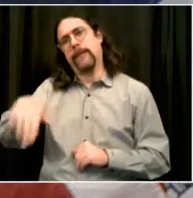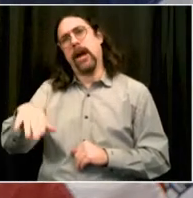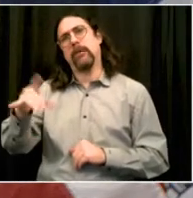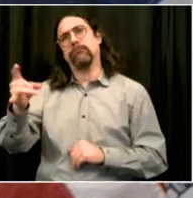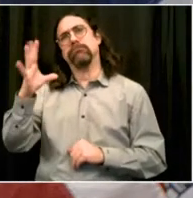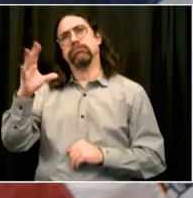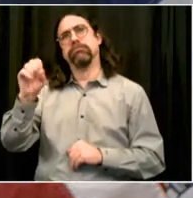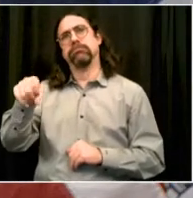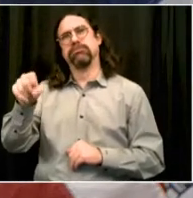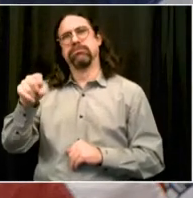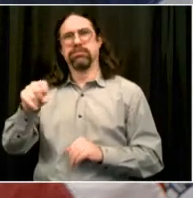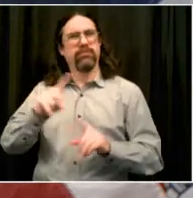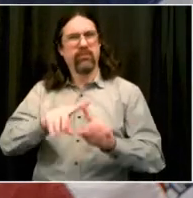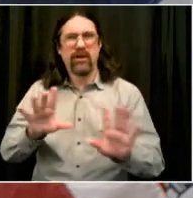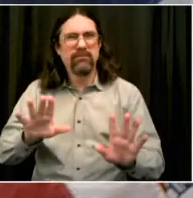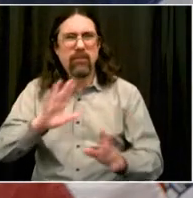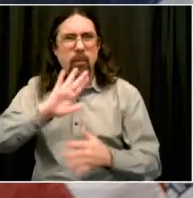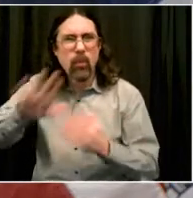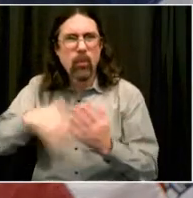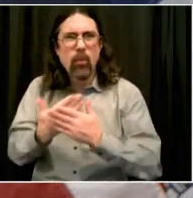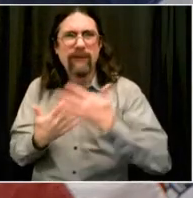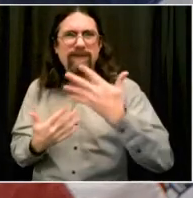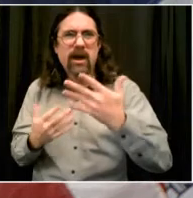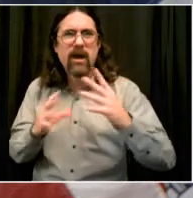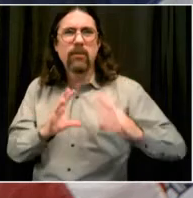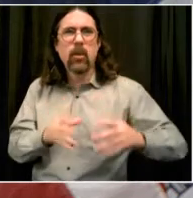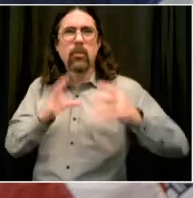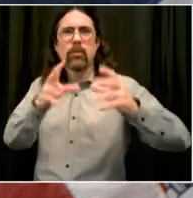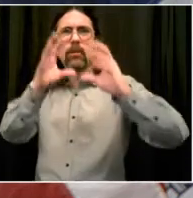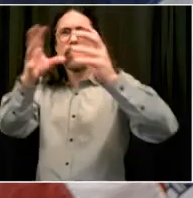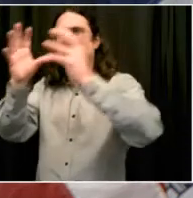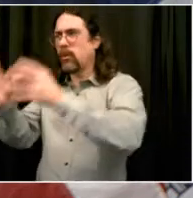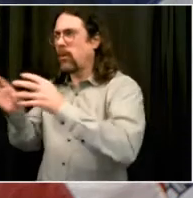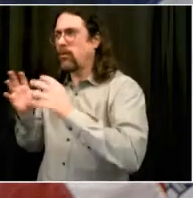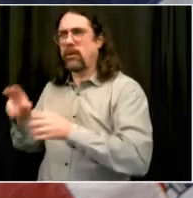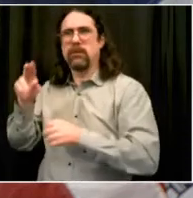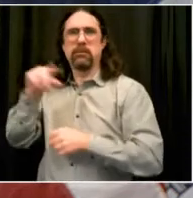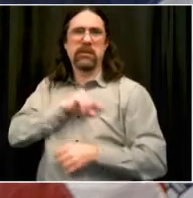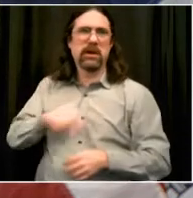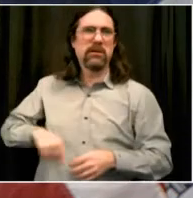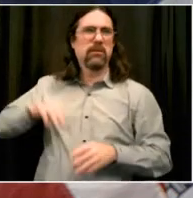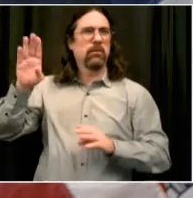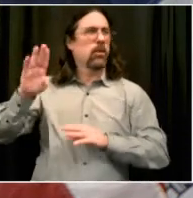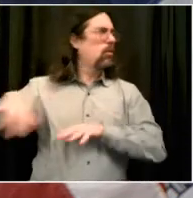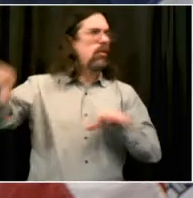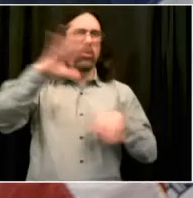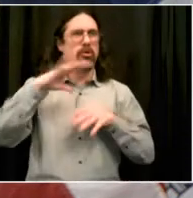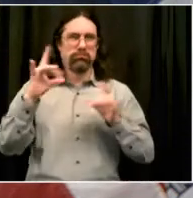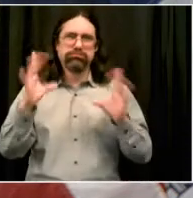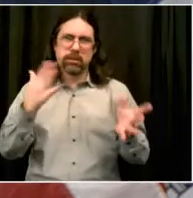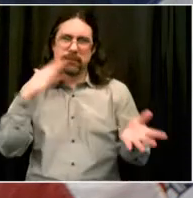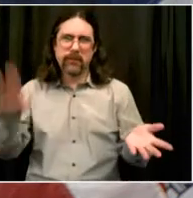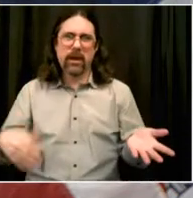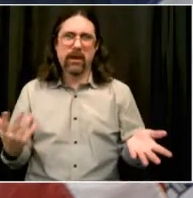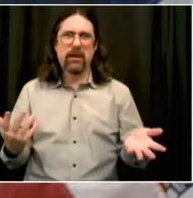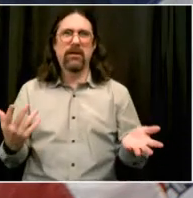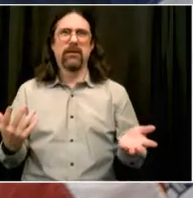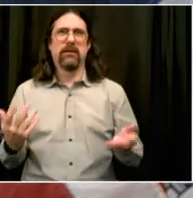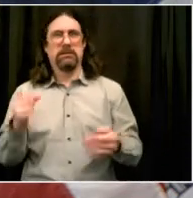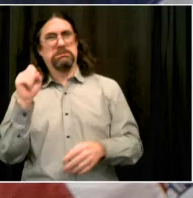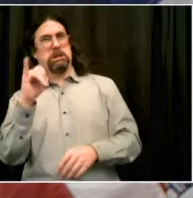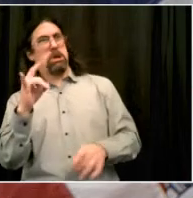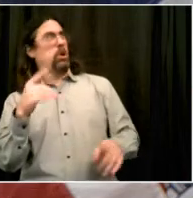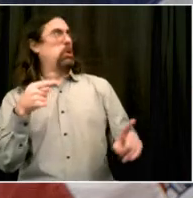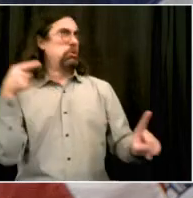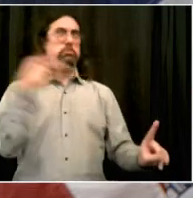new restrictions. No one's happy about it. I feel for the small businesses that might be affected